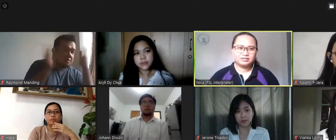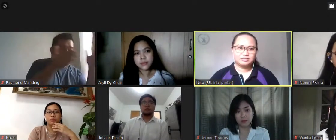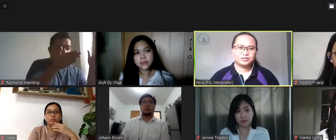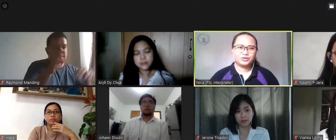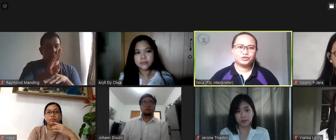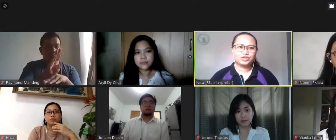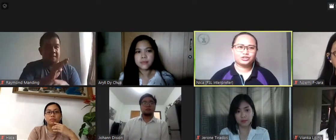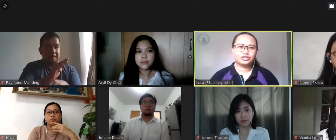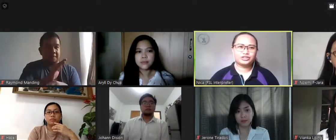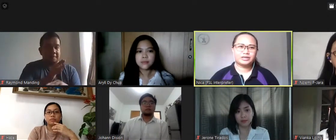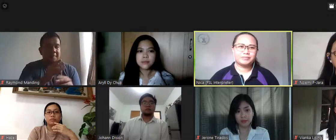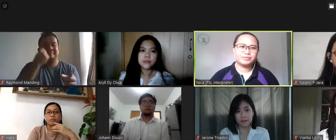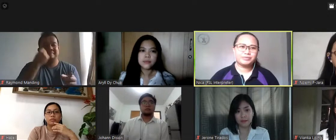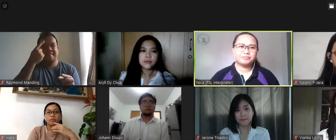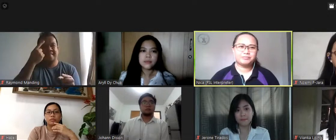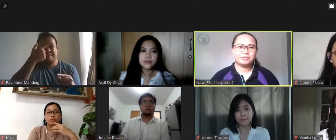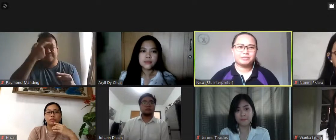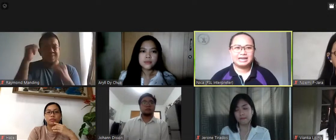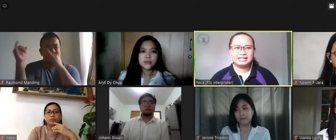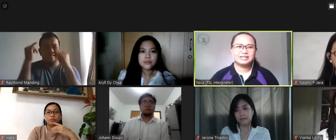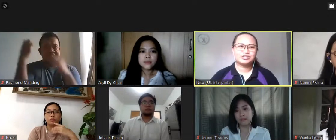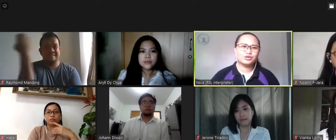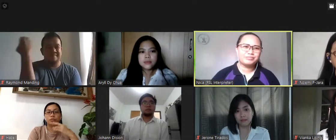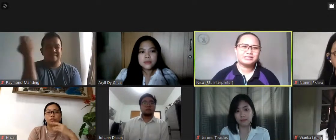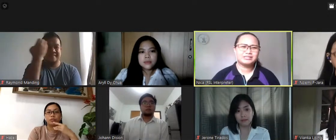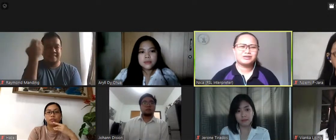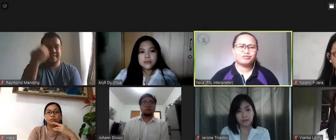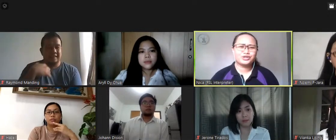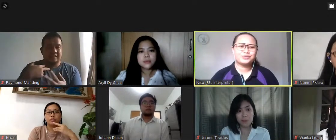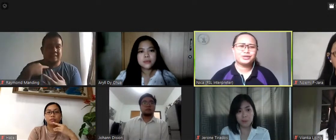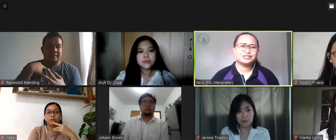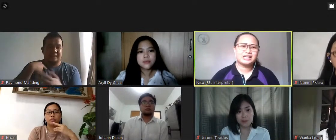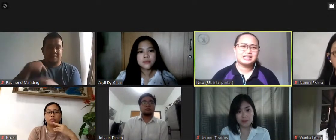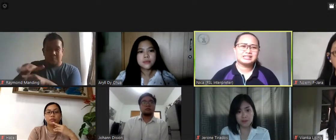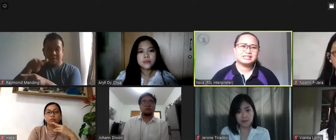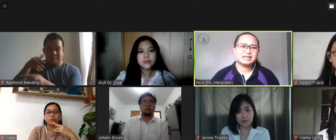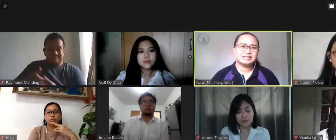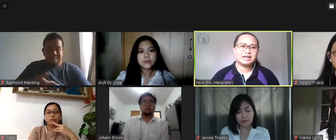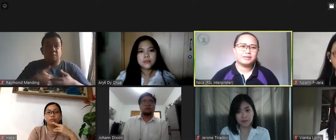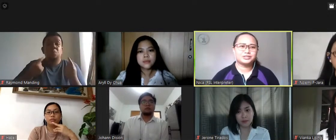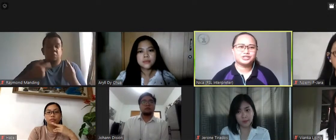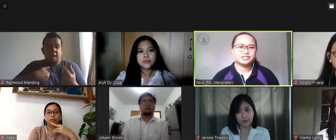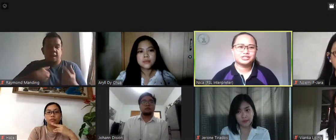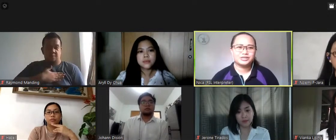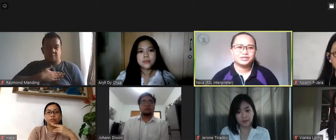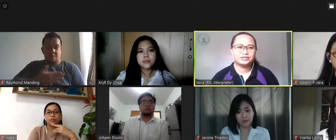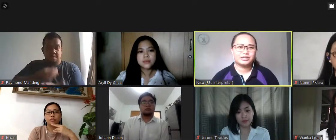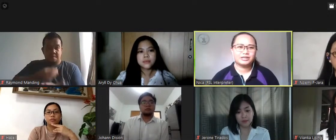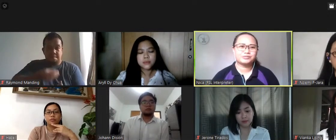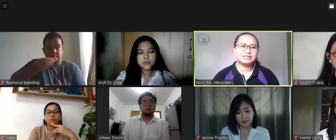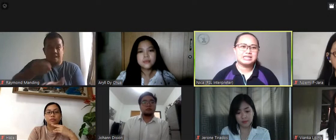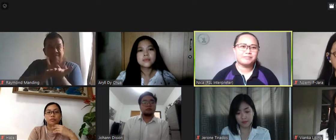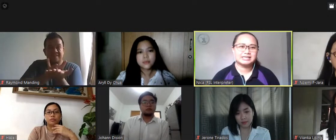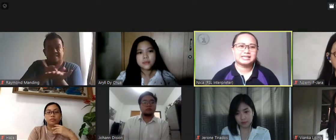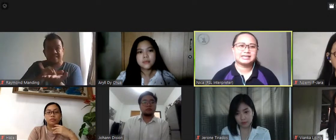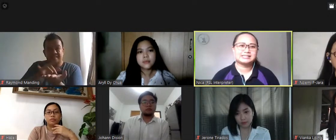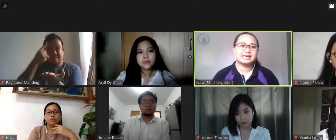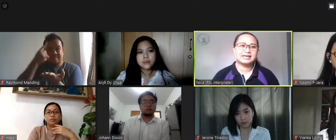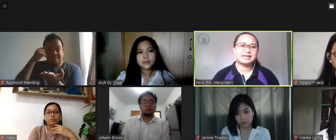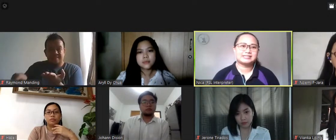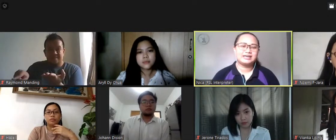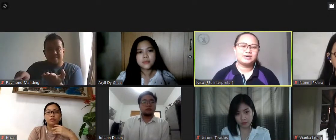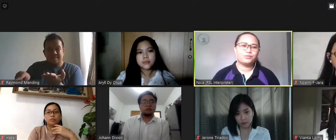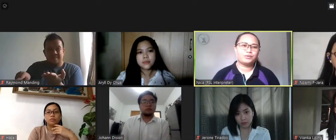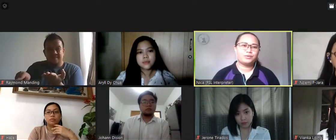So yung doctor naman syempre nagpapanik na rin sa sobrang busy. Of course, we understand kasi ang dami emergency yon, tapos madali kaming iset aside